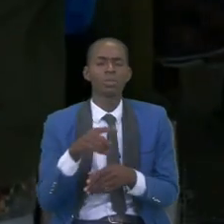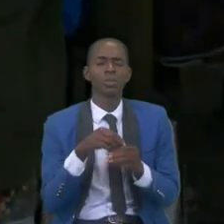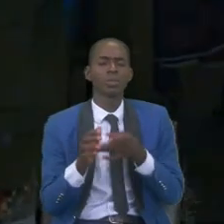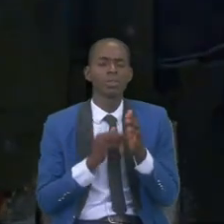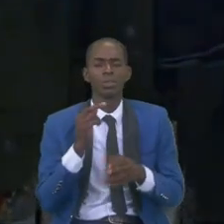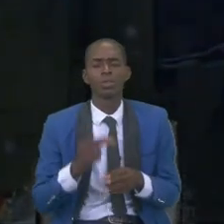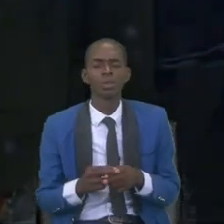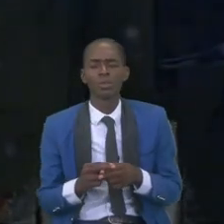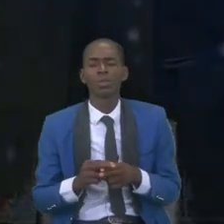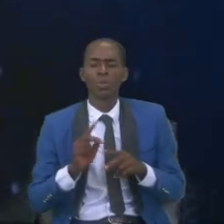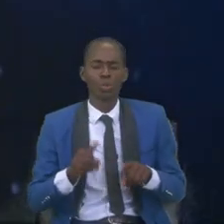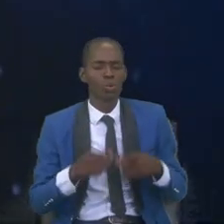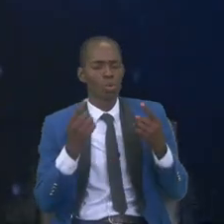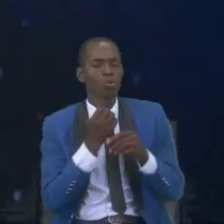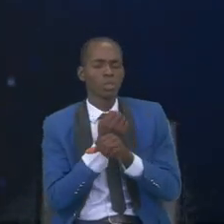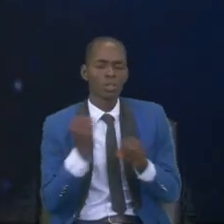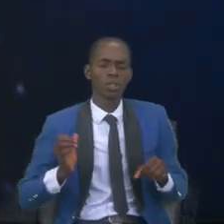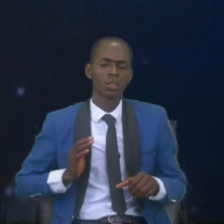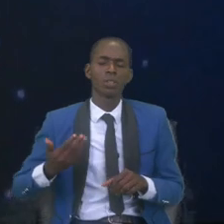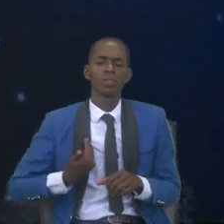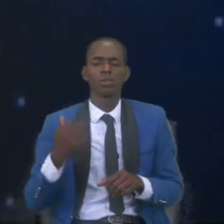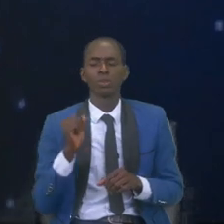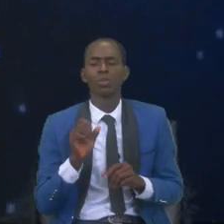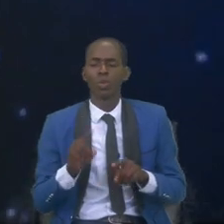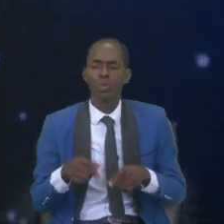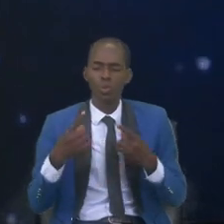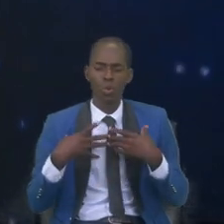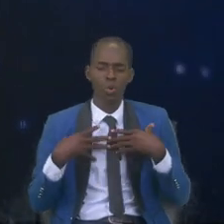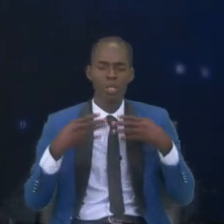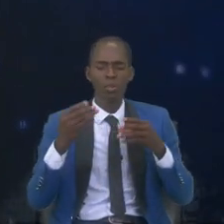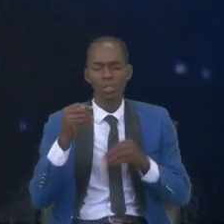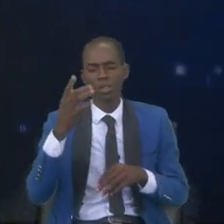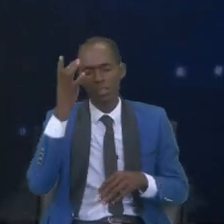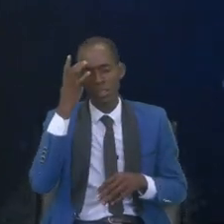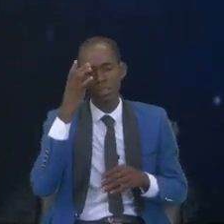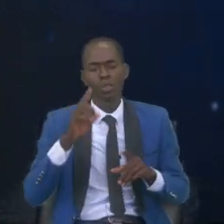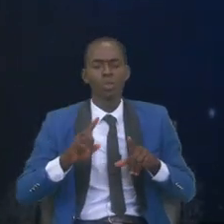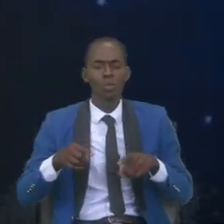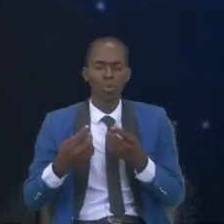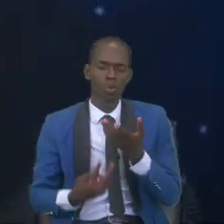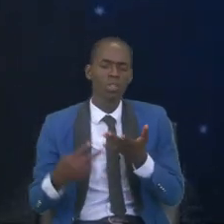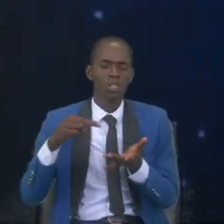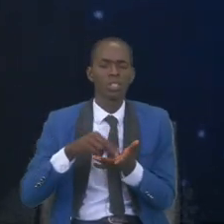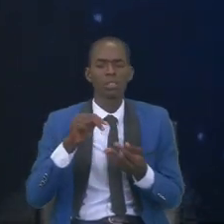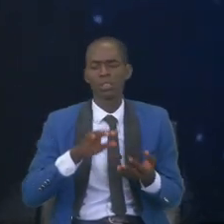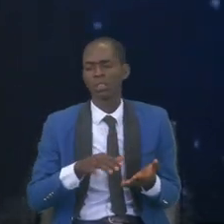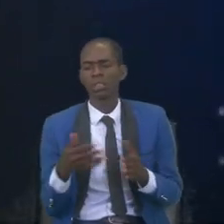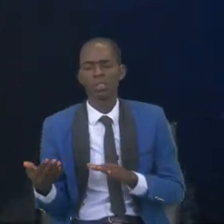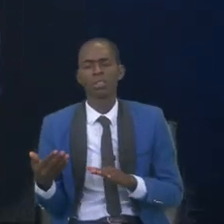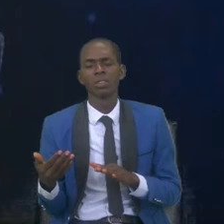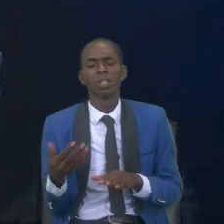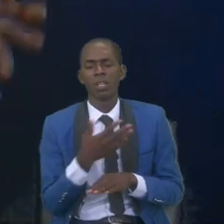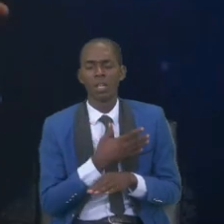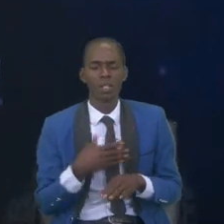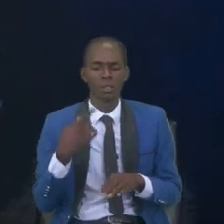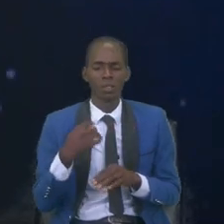save souls. Go heal the sick. Go raise the dead. The power